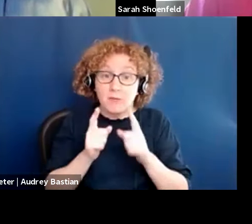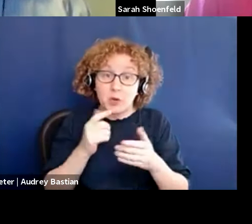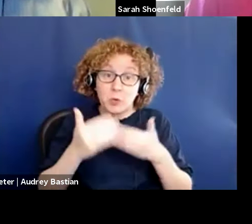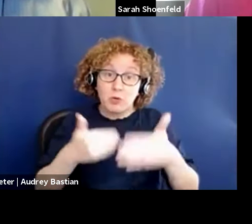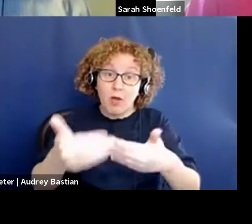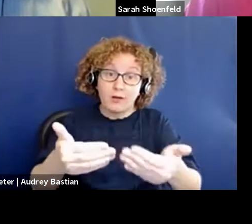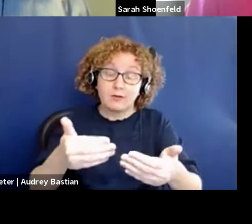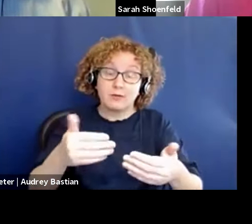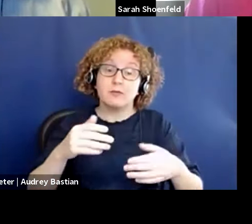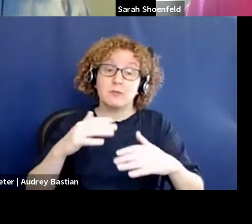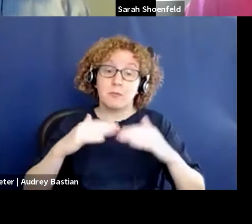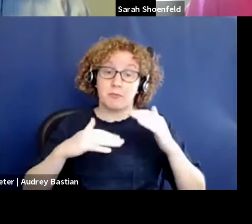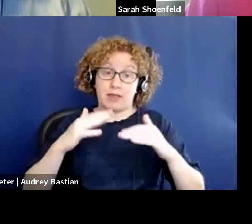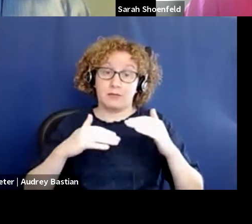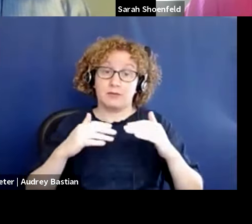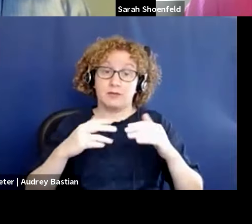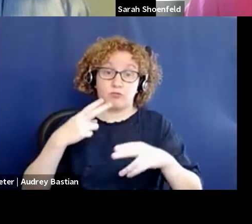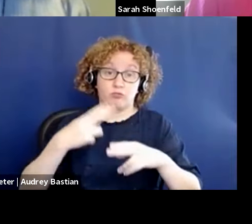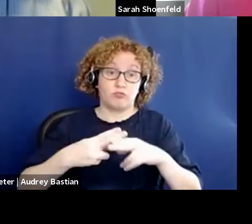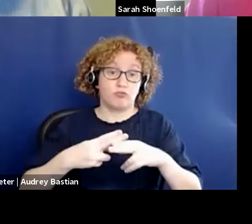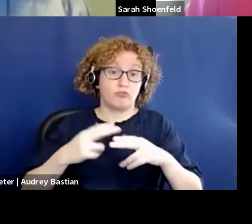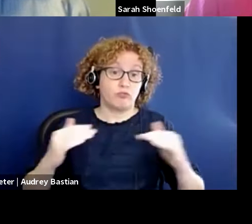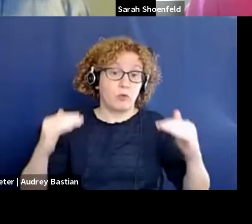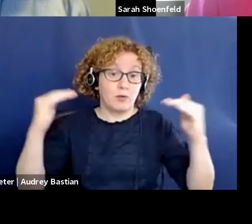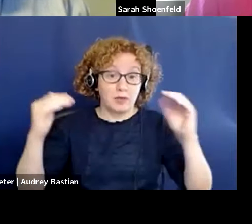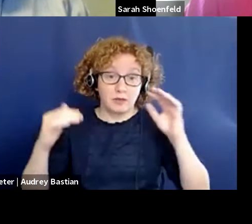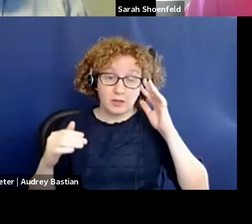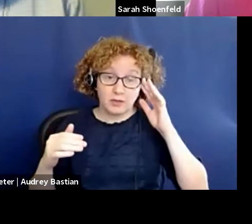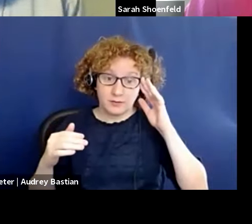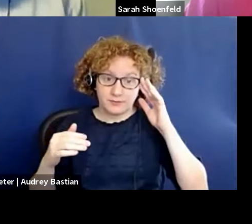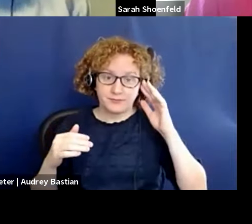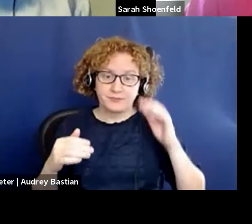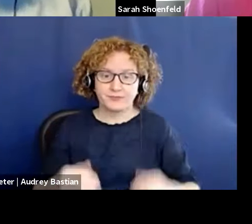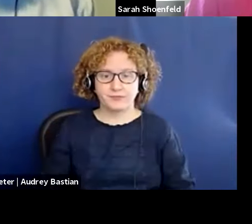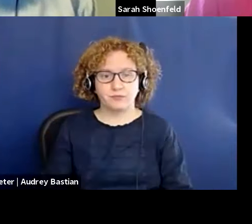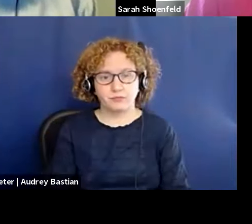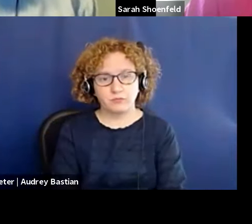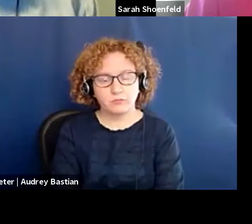builds your, you know, credibility about, because, well,